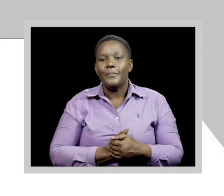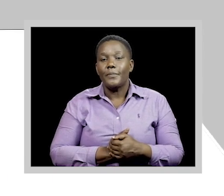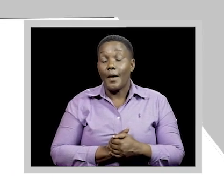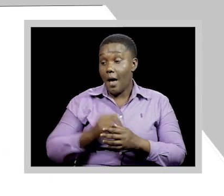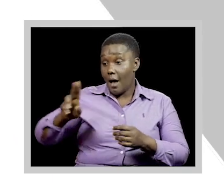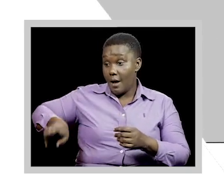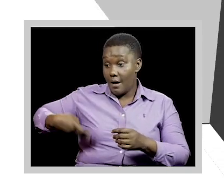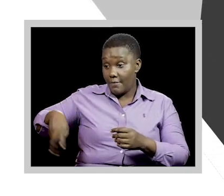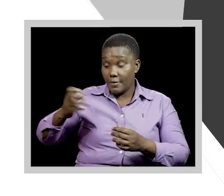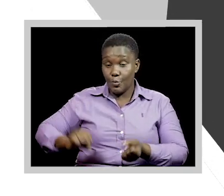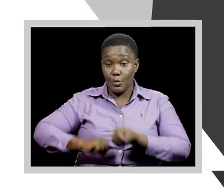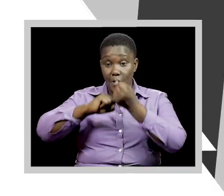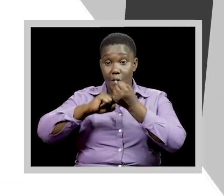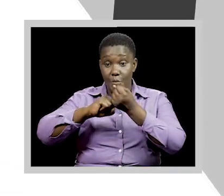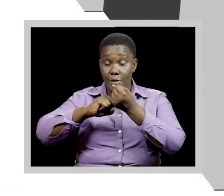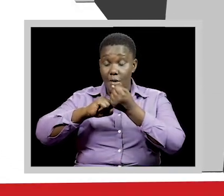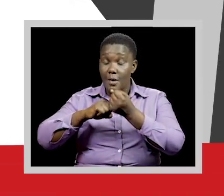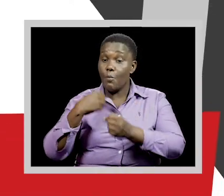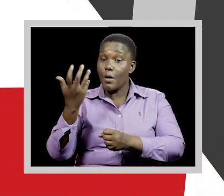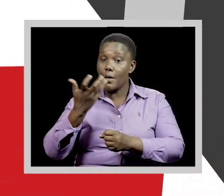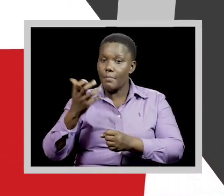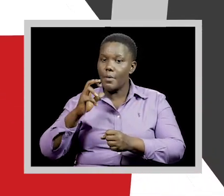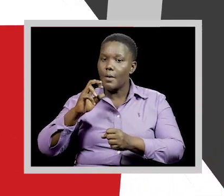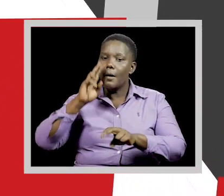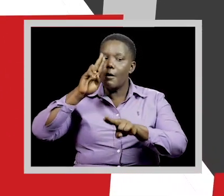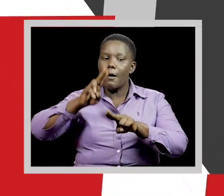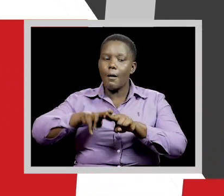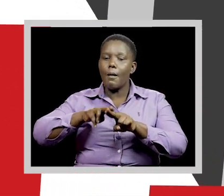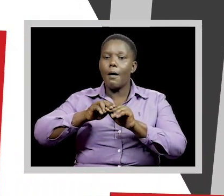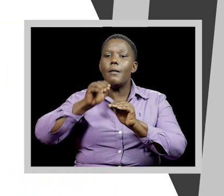officer shall sit at the end of the table,